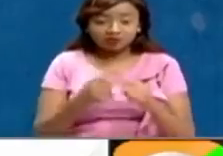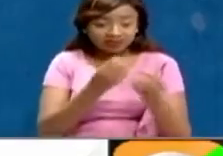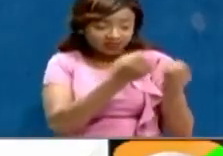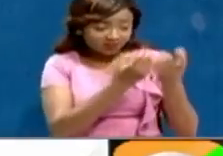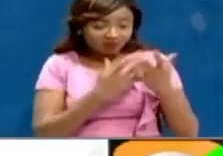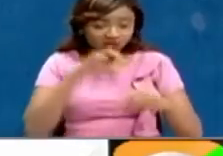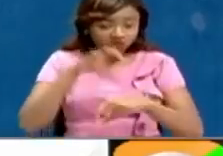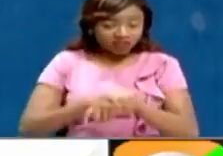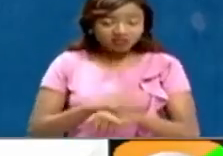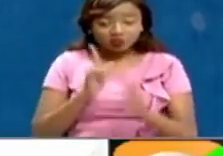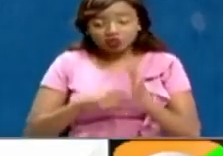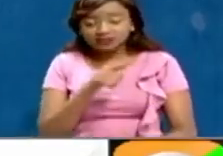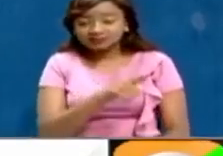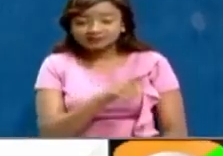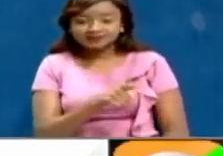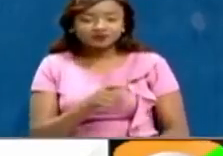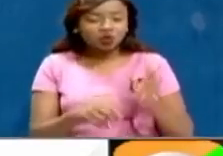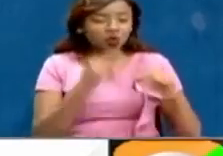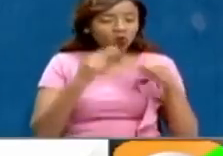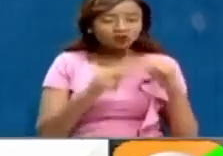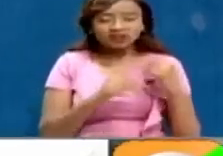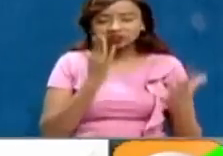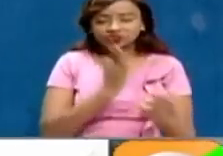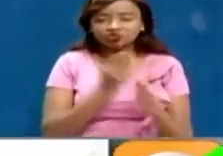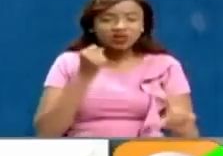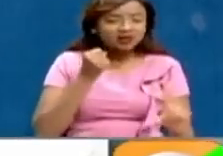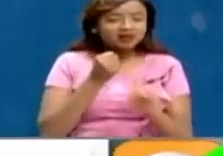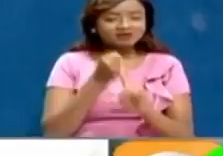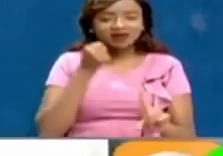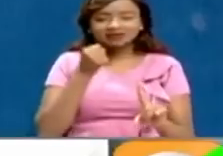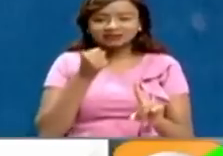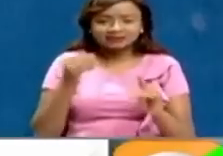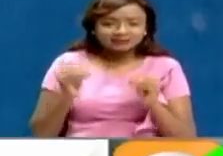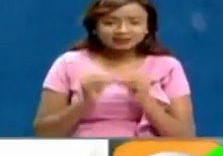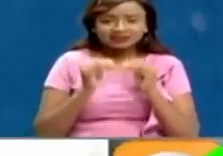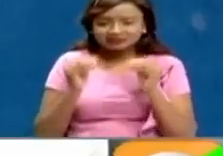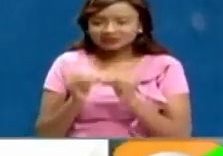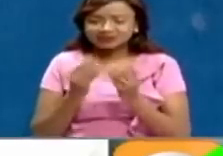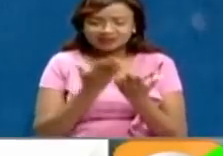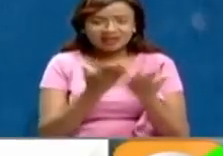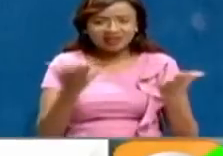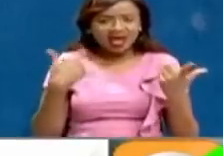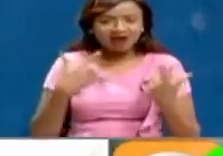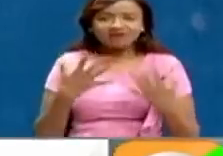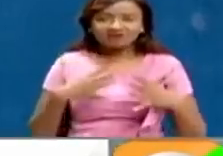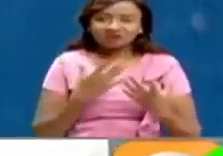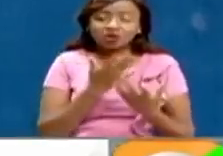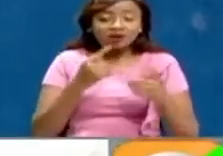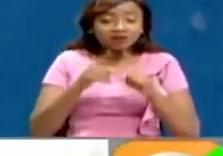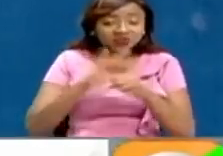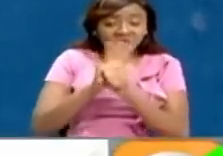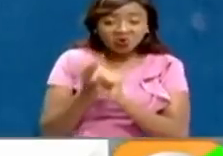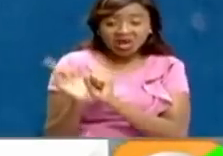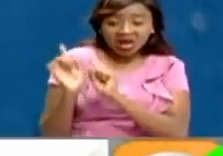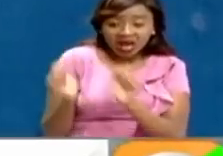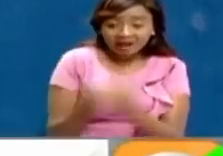Sources add Intercon, as it's popular known, has largely been impacted due to its niche meetings and conferencing business that was hit hard by